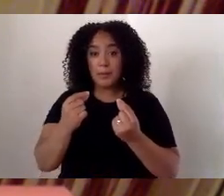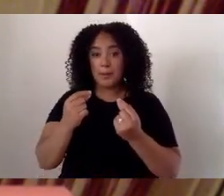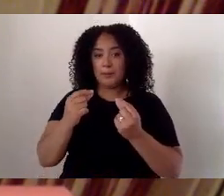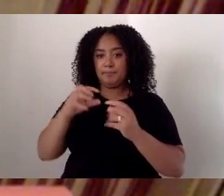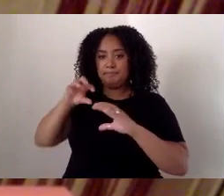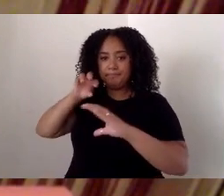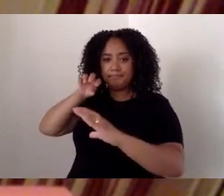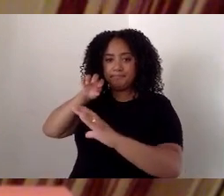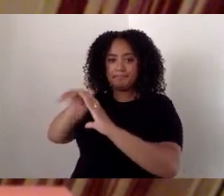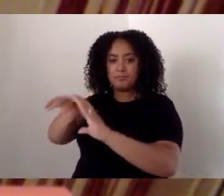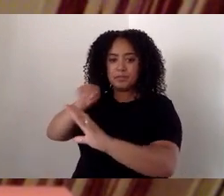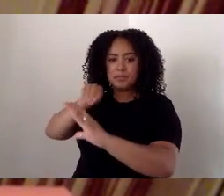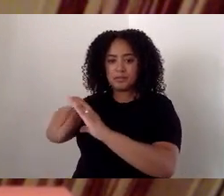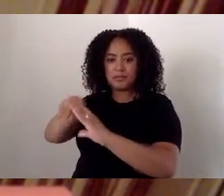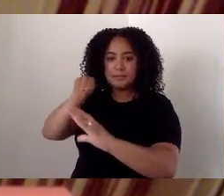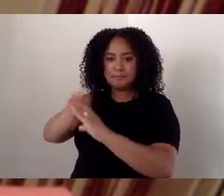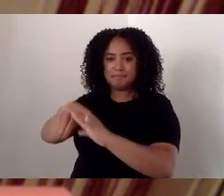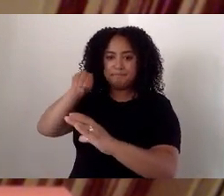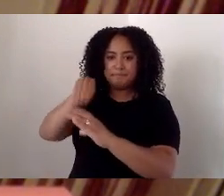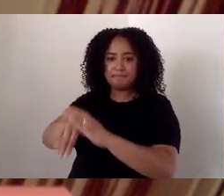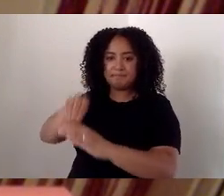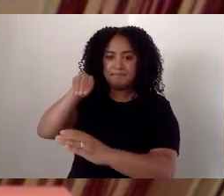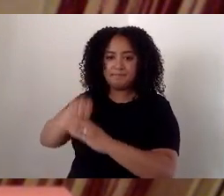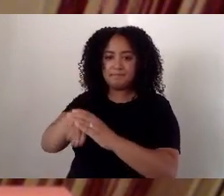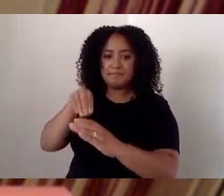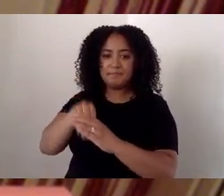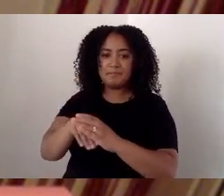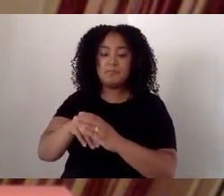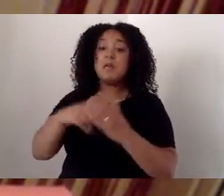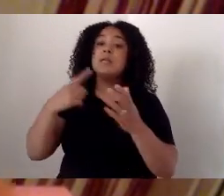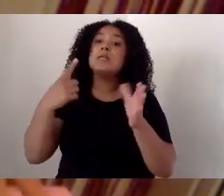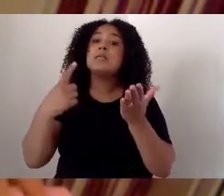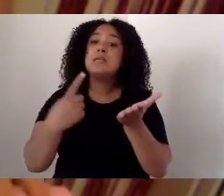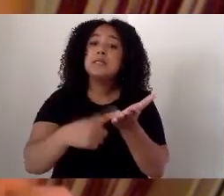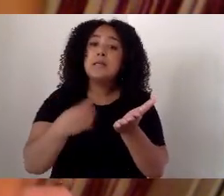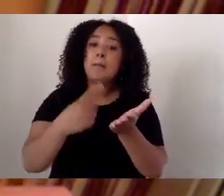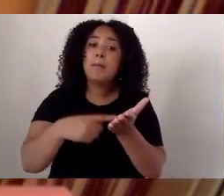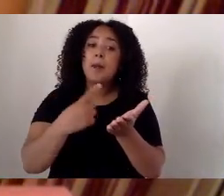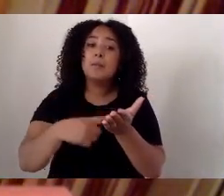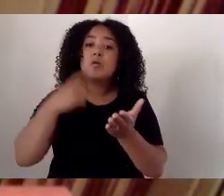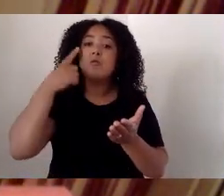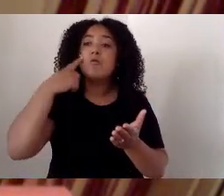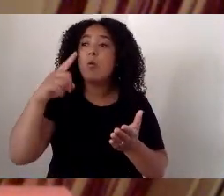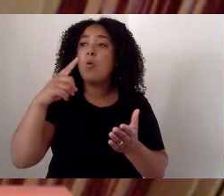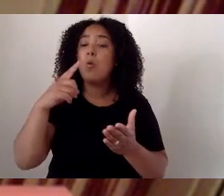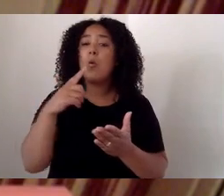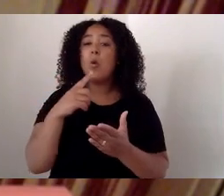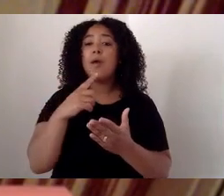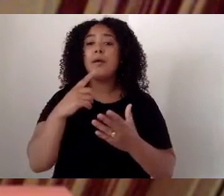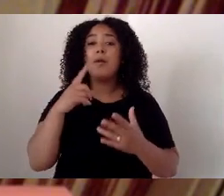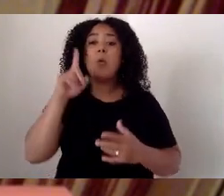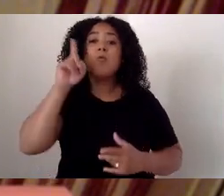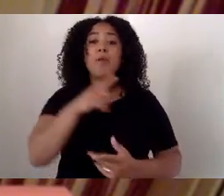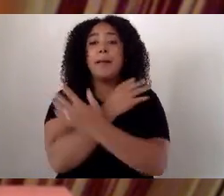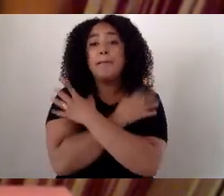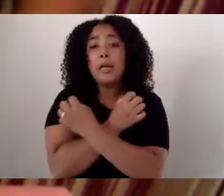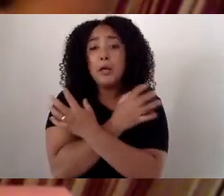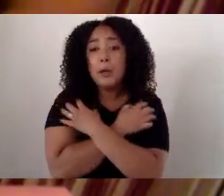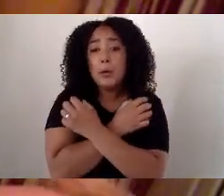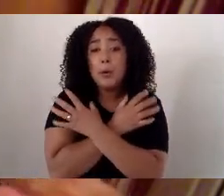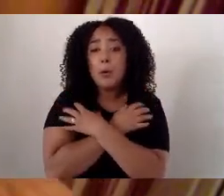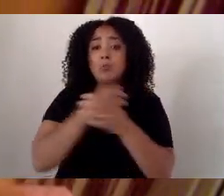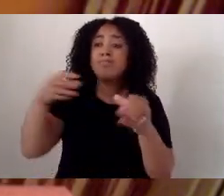stuffed animals, they'll use a type of material called batting. It looks a little bit like cotton candy. If you don't have that in your house,